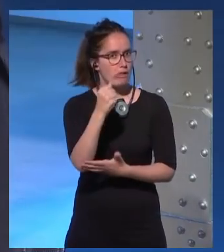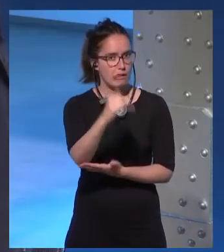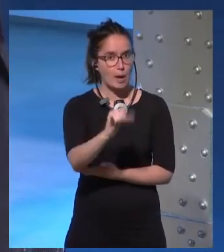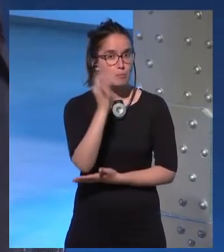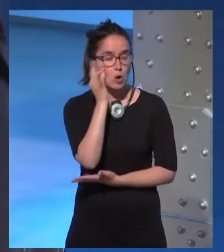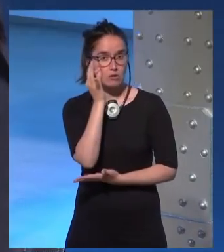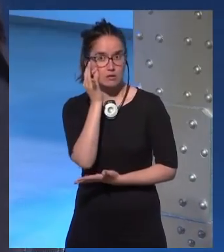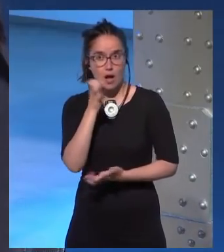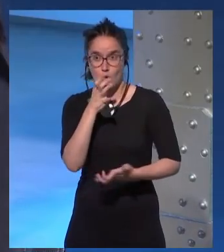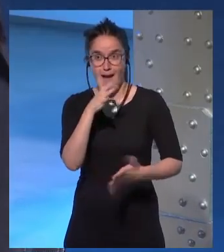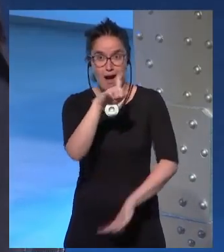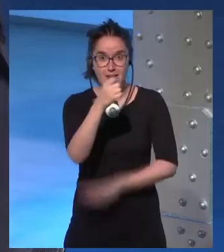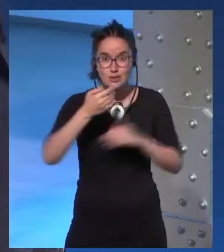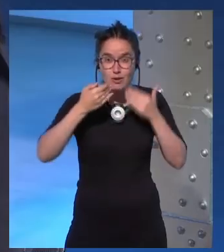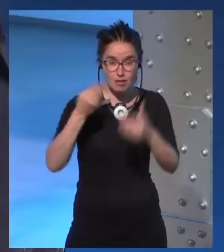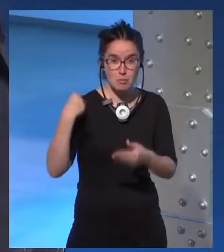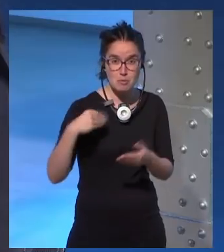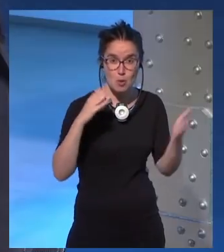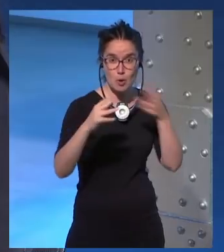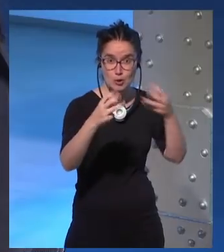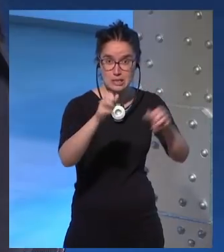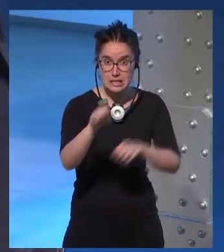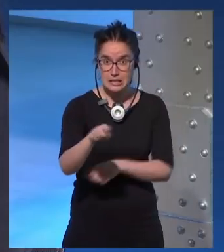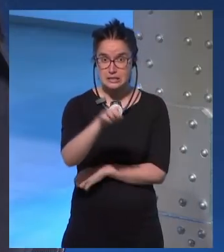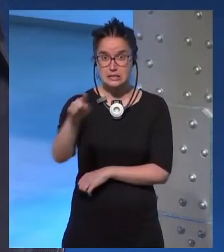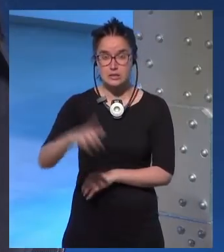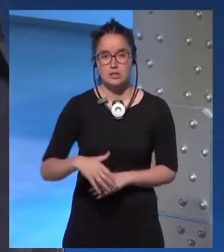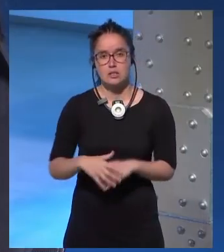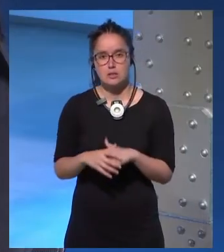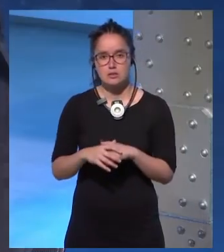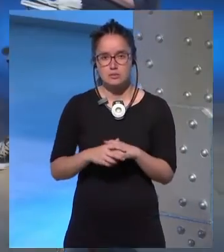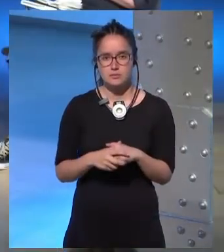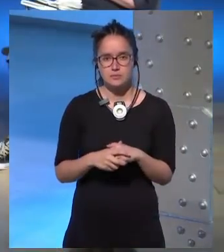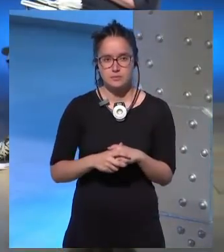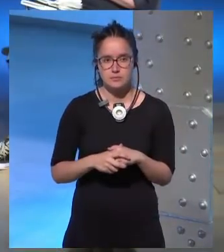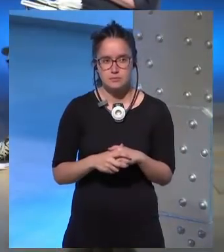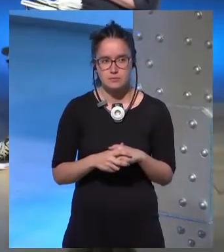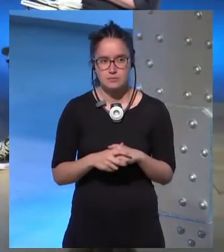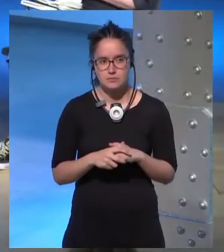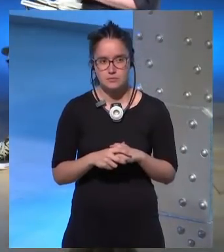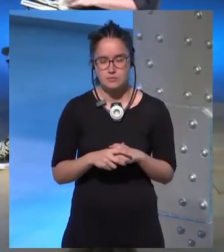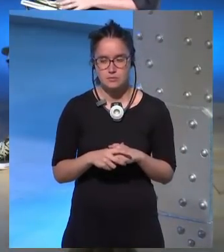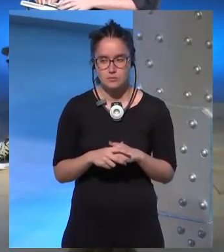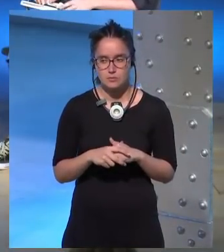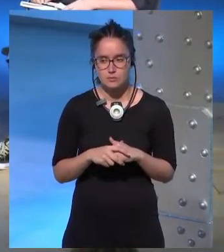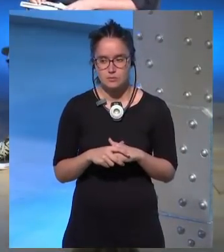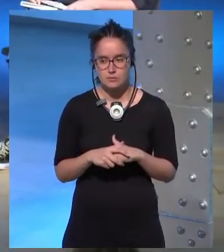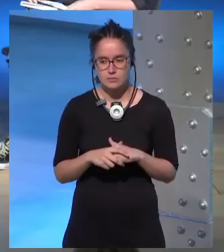Women as someone at long last powerful. Has this brought us here to this current situation?